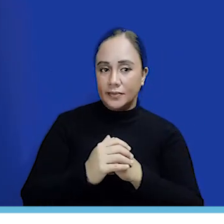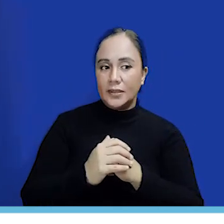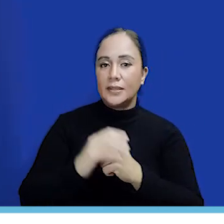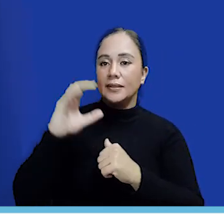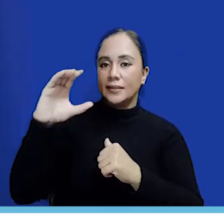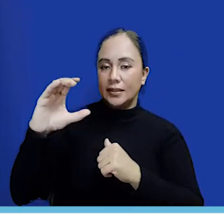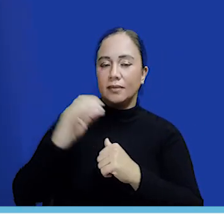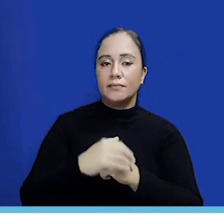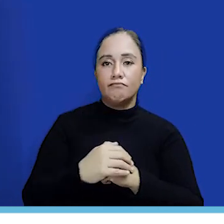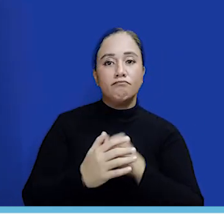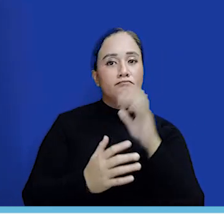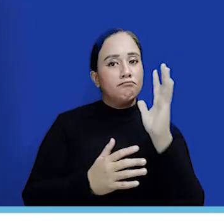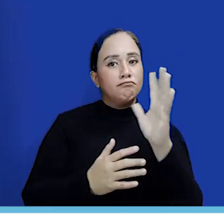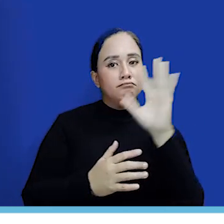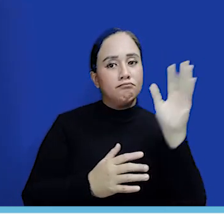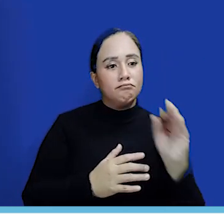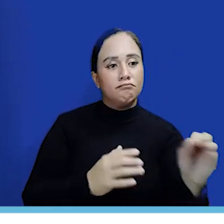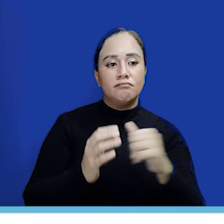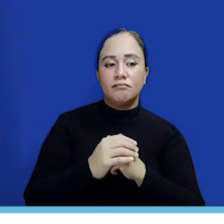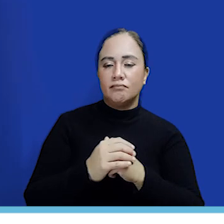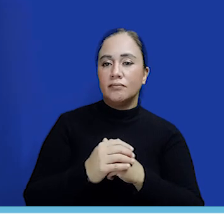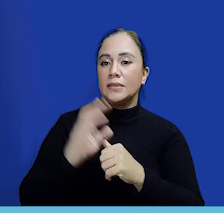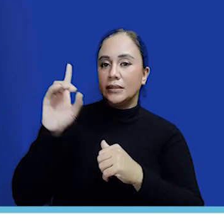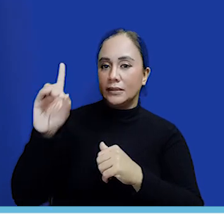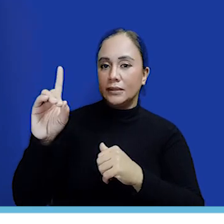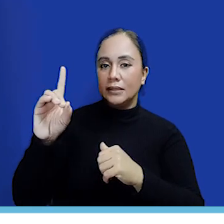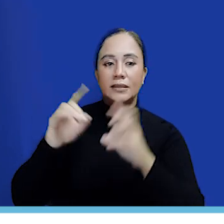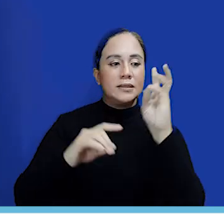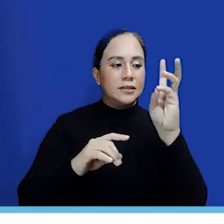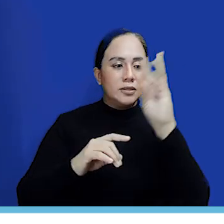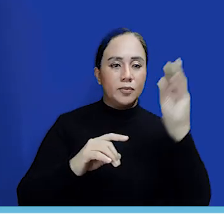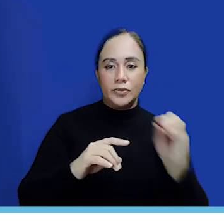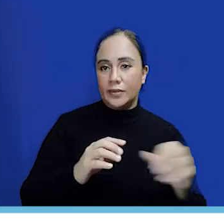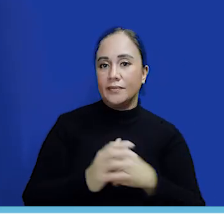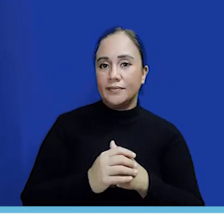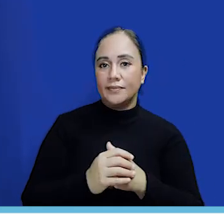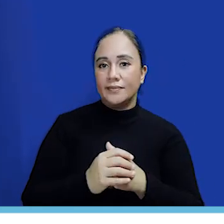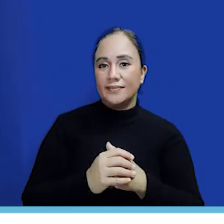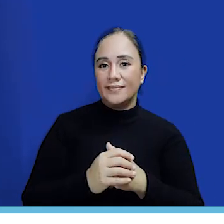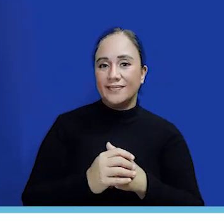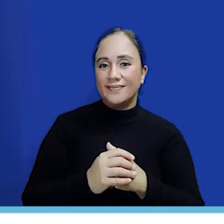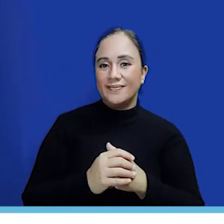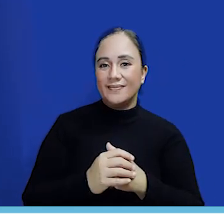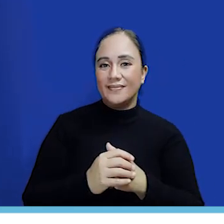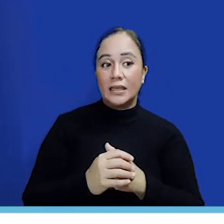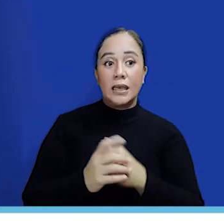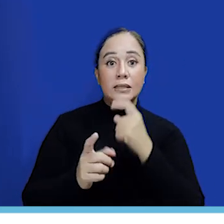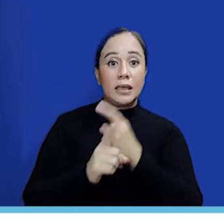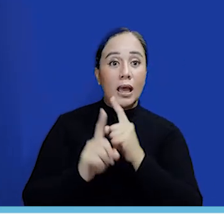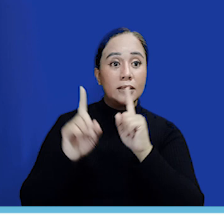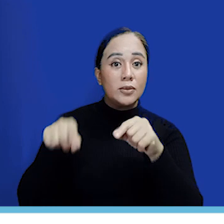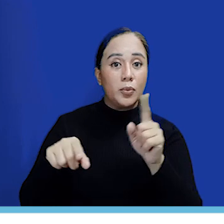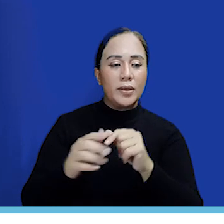40%, C. 50%, D. 60%.